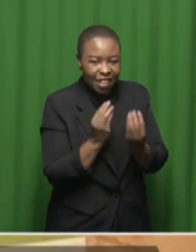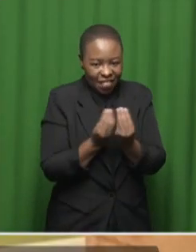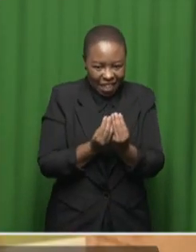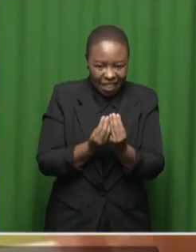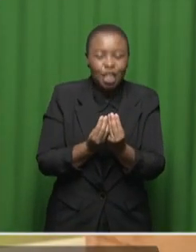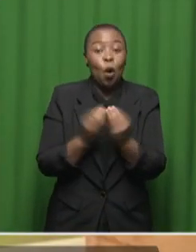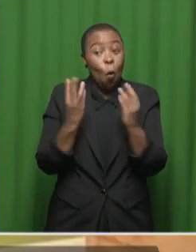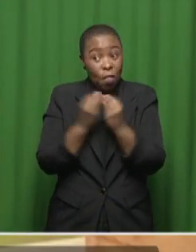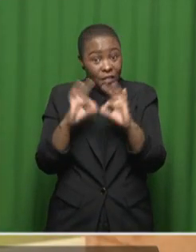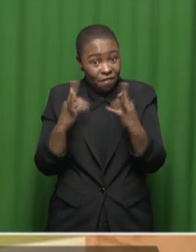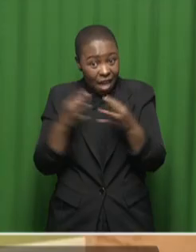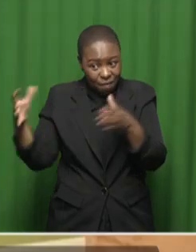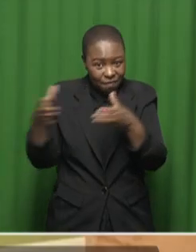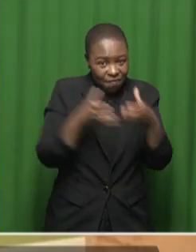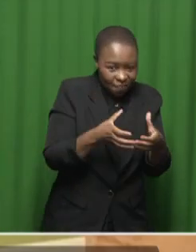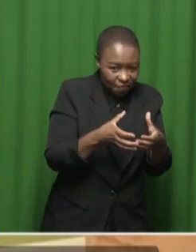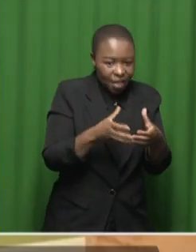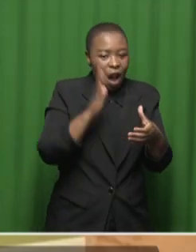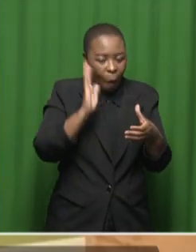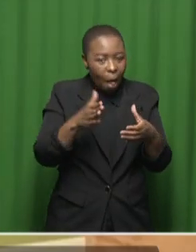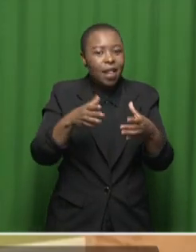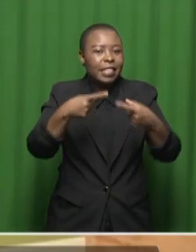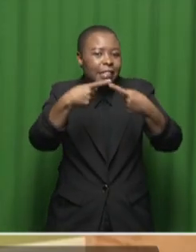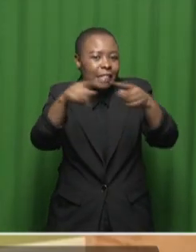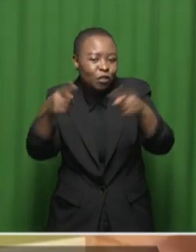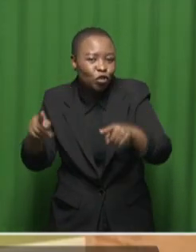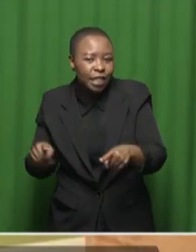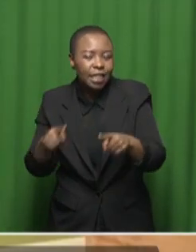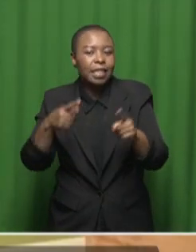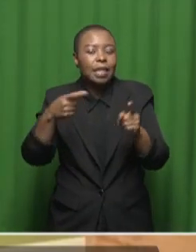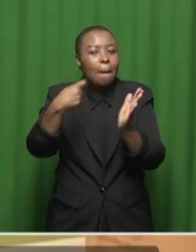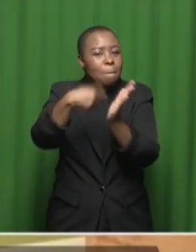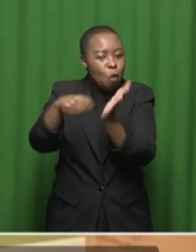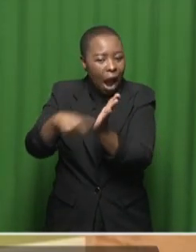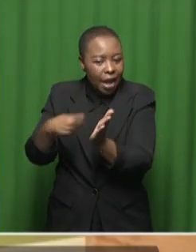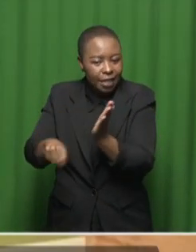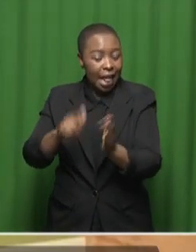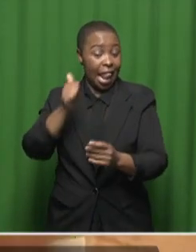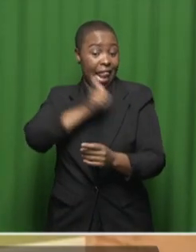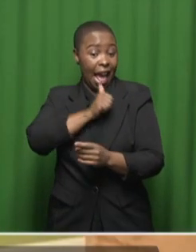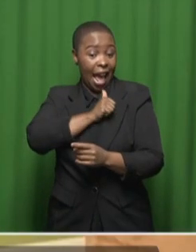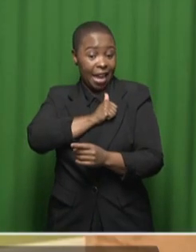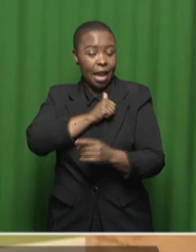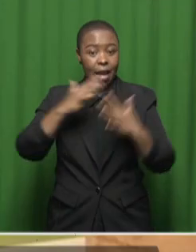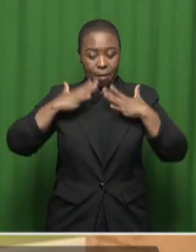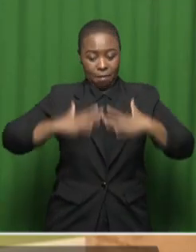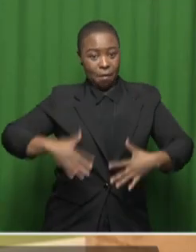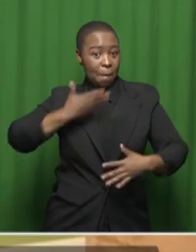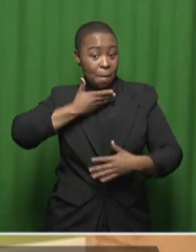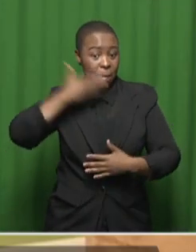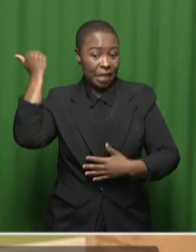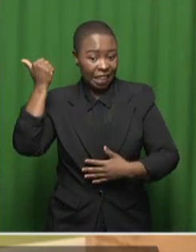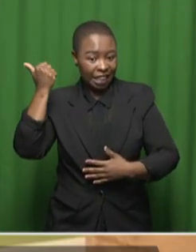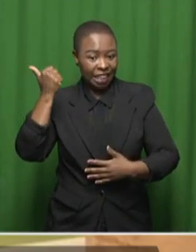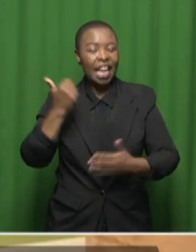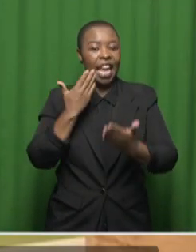their families to win, to walk away with different prizes on match day as well. A lucky fan, best dressed, will then get a chance to present